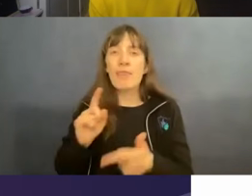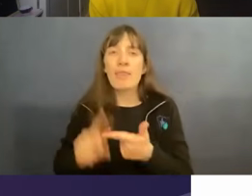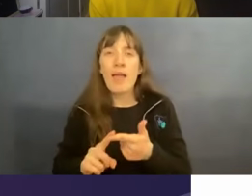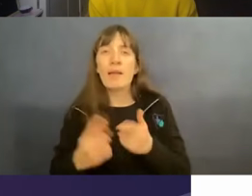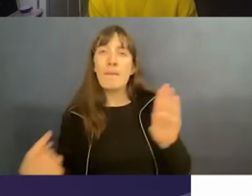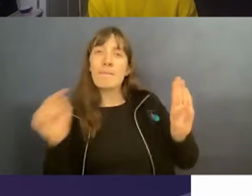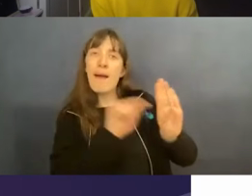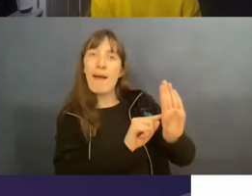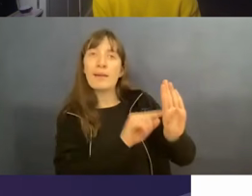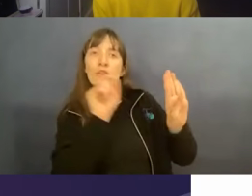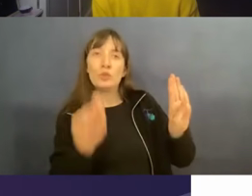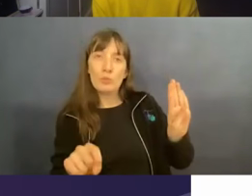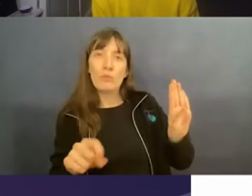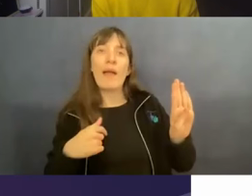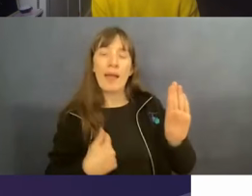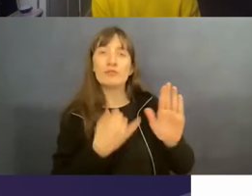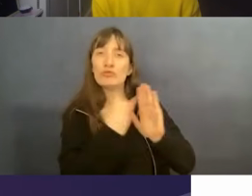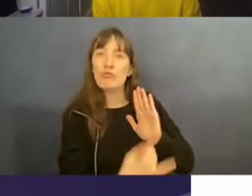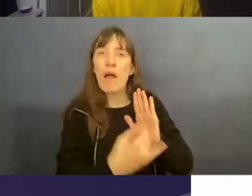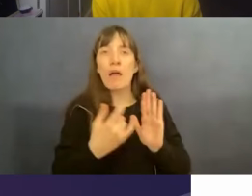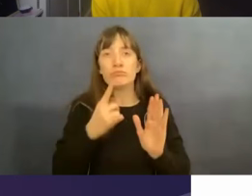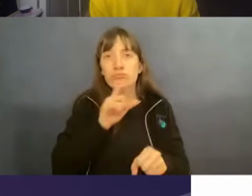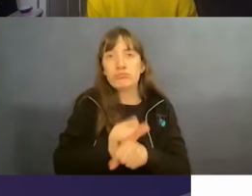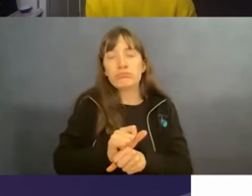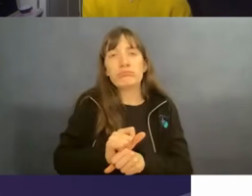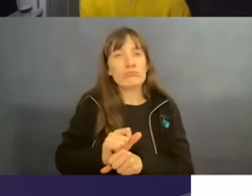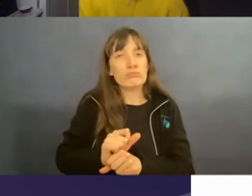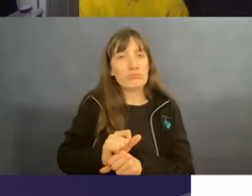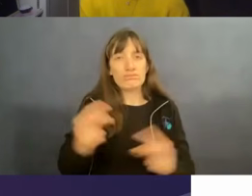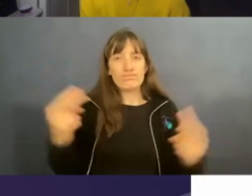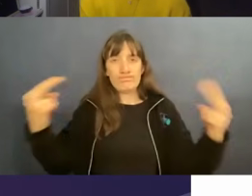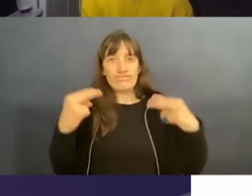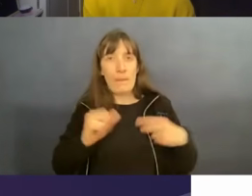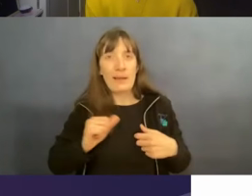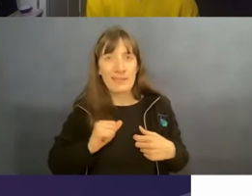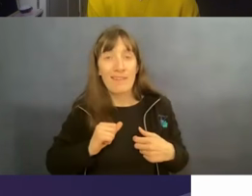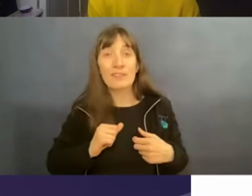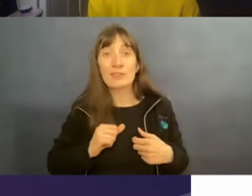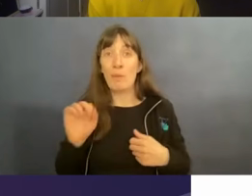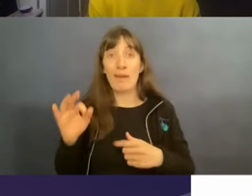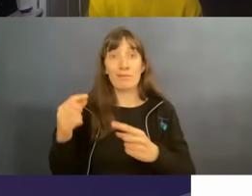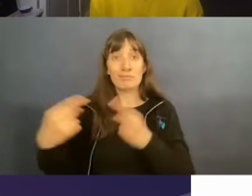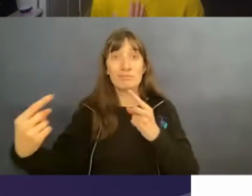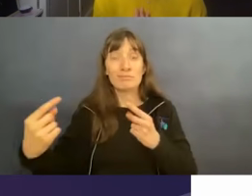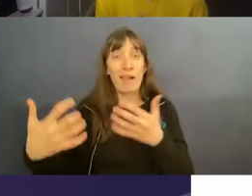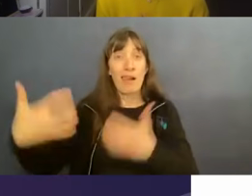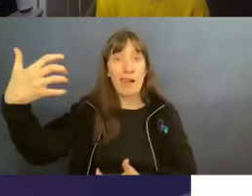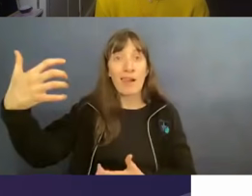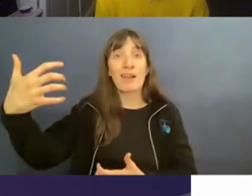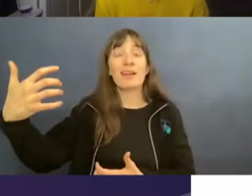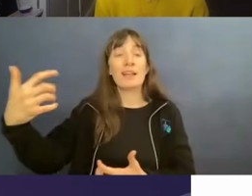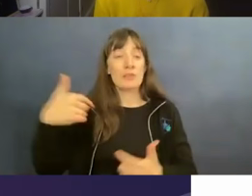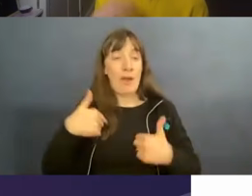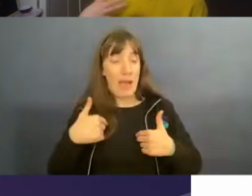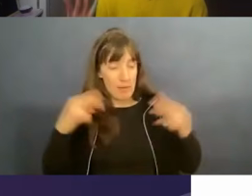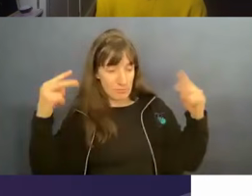back you can draw how you actually see yourself. And so you can see that there might be a discrepancy, right? There might be some differences on how they're perceiving